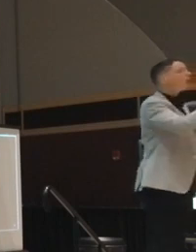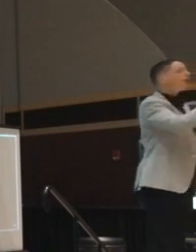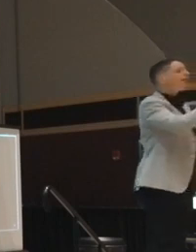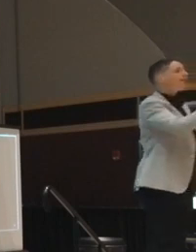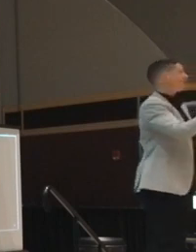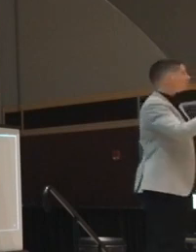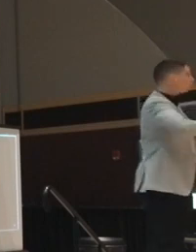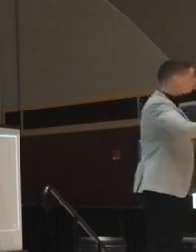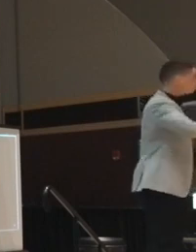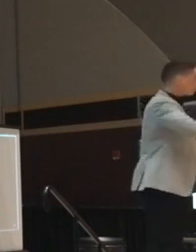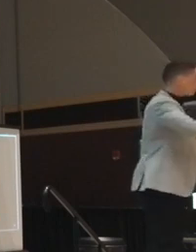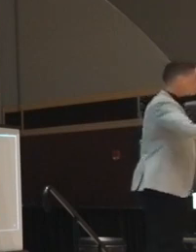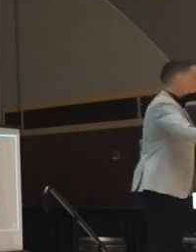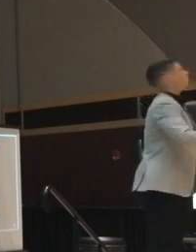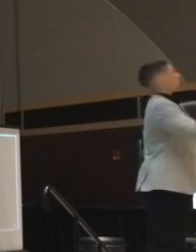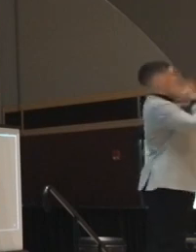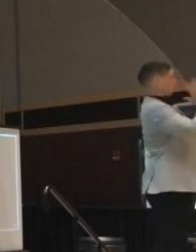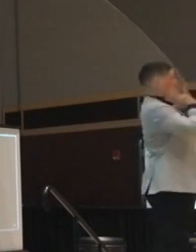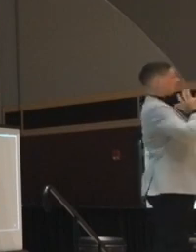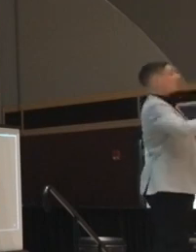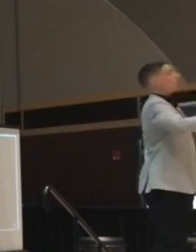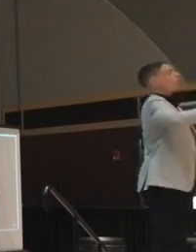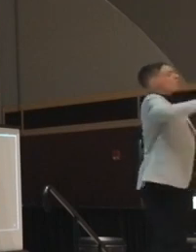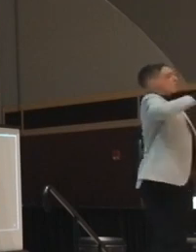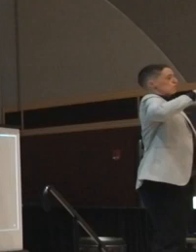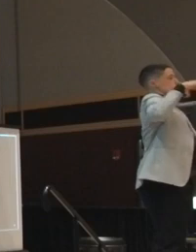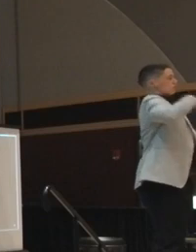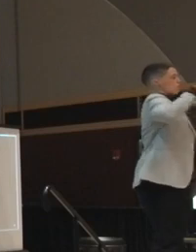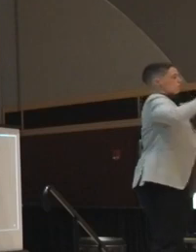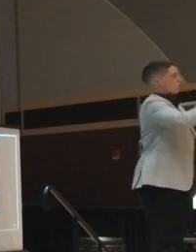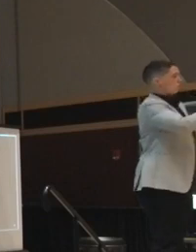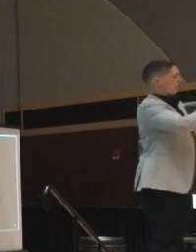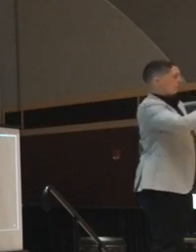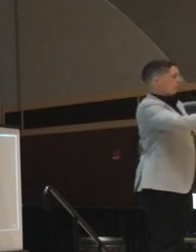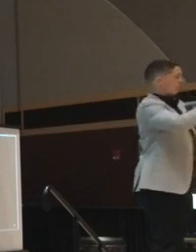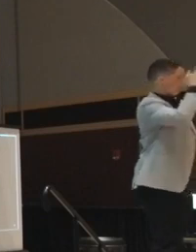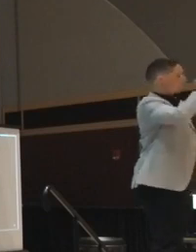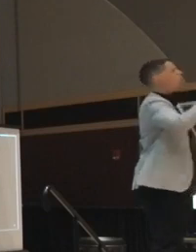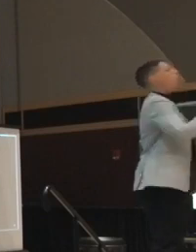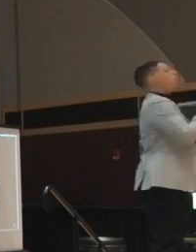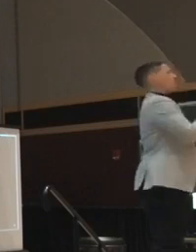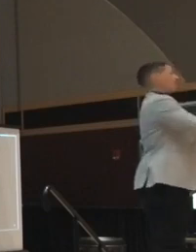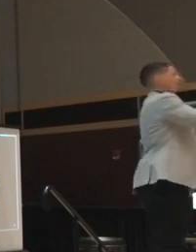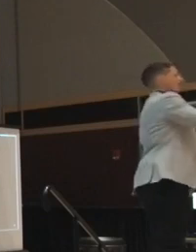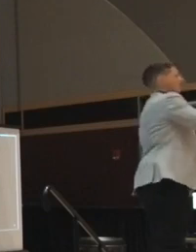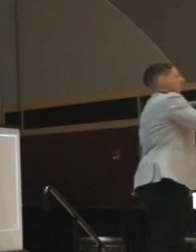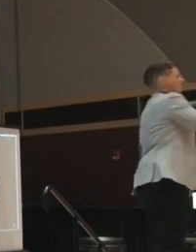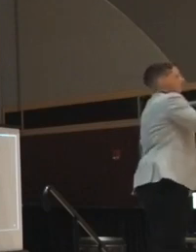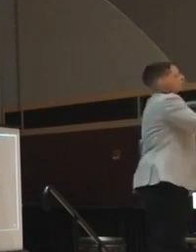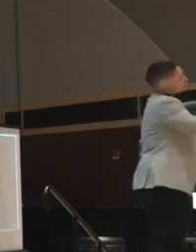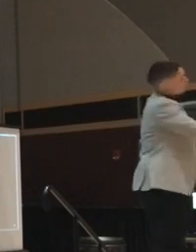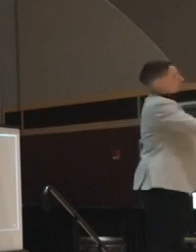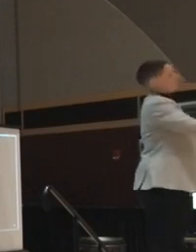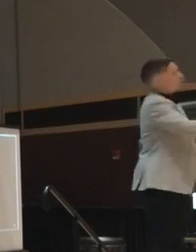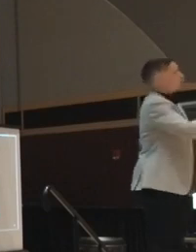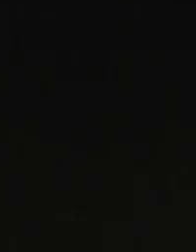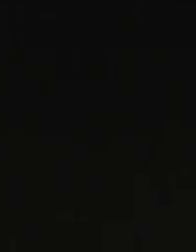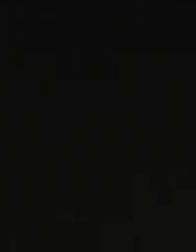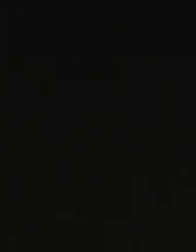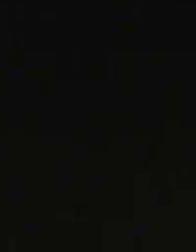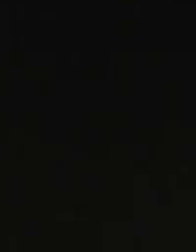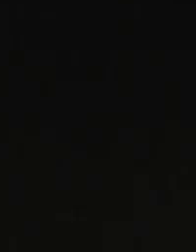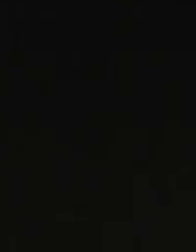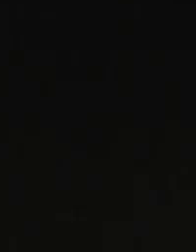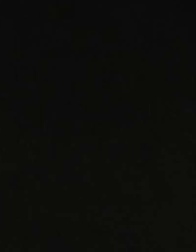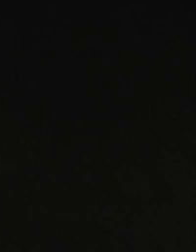famous Hawking radiation theories, it all was done with this Penrose geometry math. You can look this stuff up online. This is great